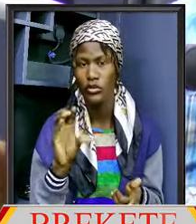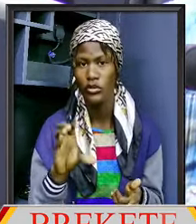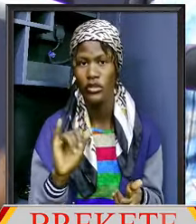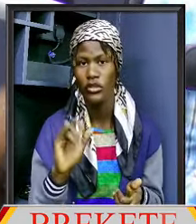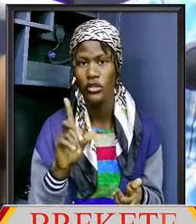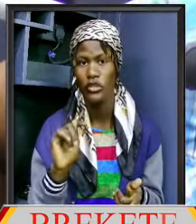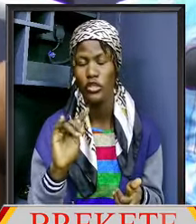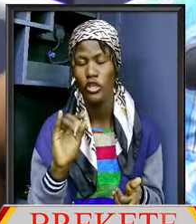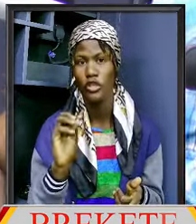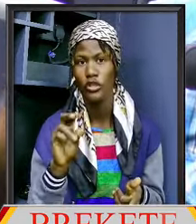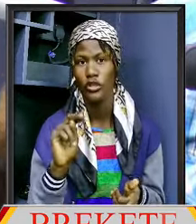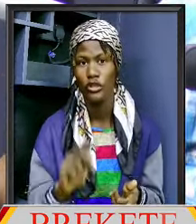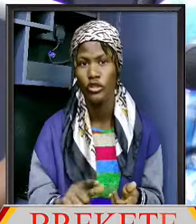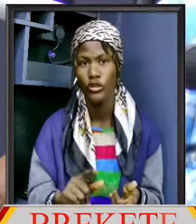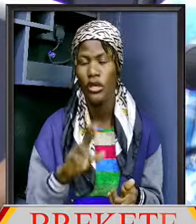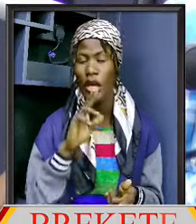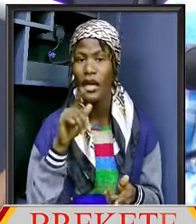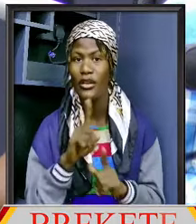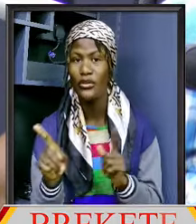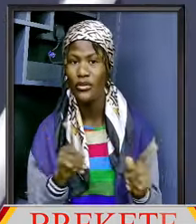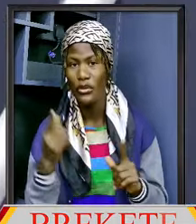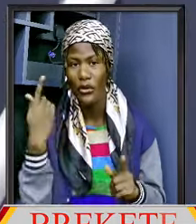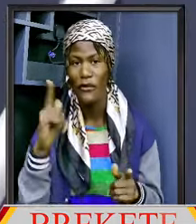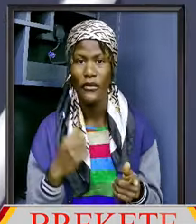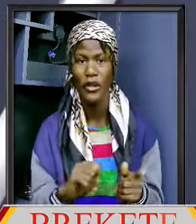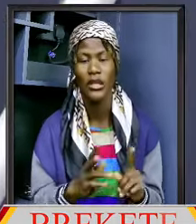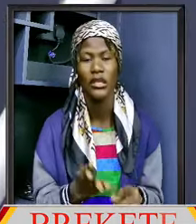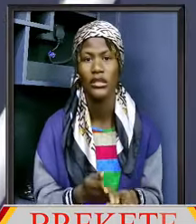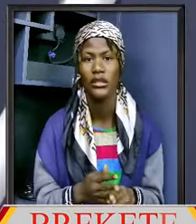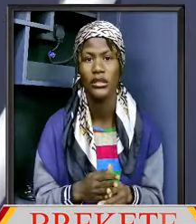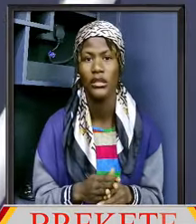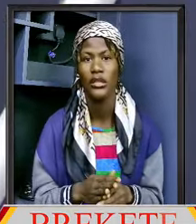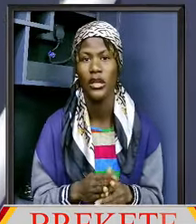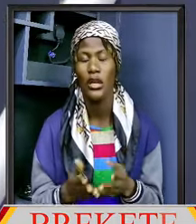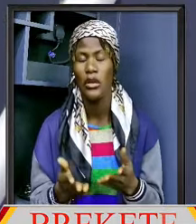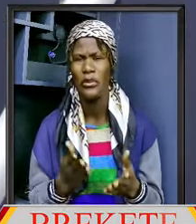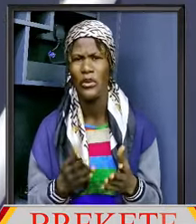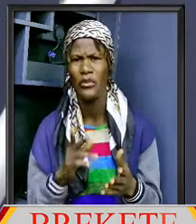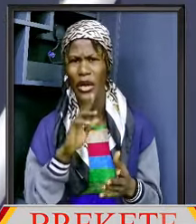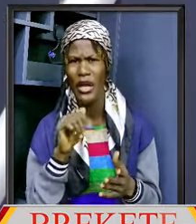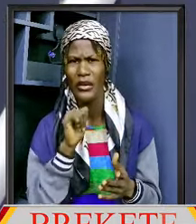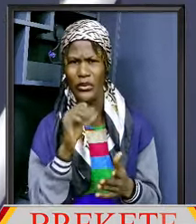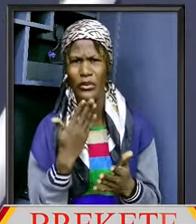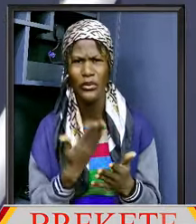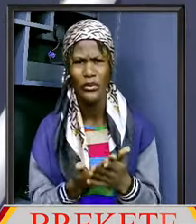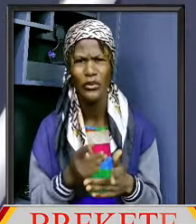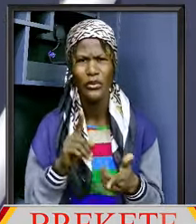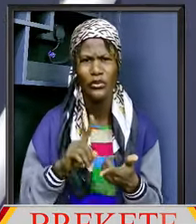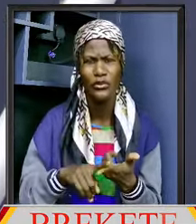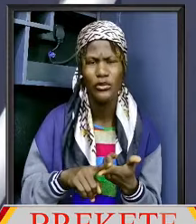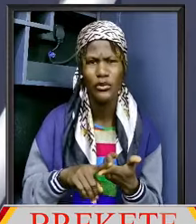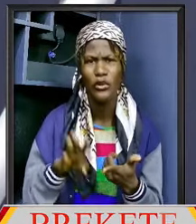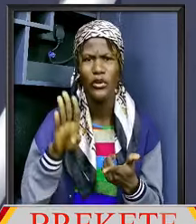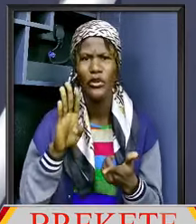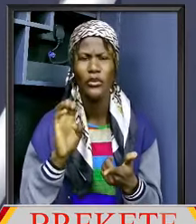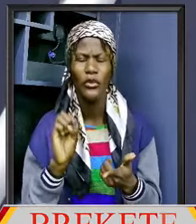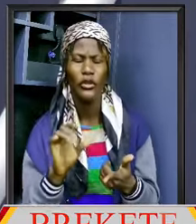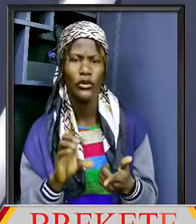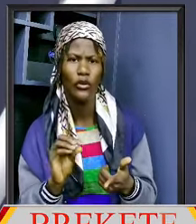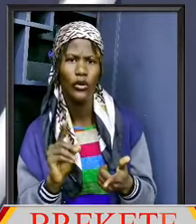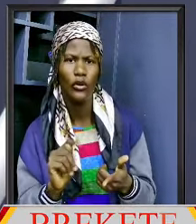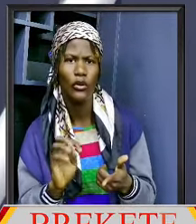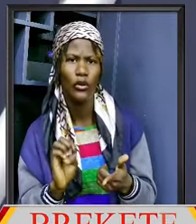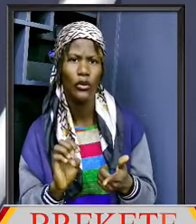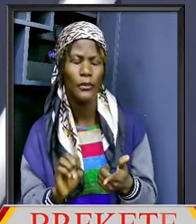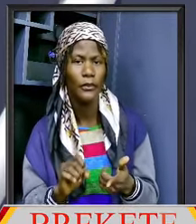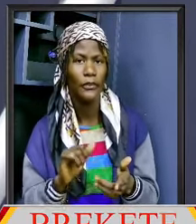obvious, everybody they see them. Then get some people will be said they know they qualified to become that medical lab scientist.